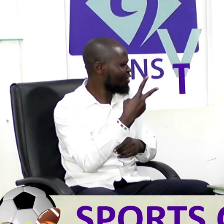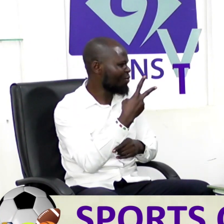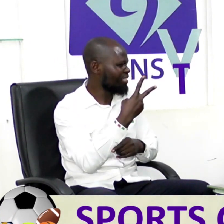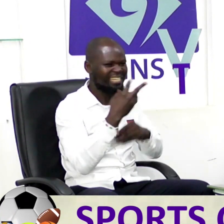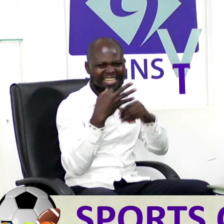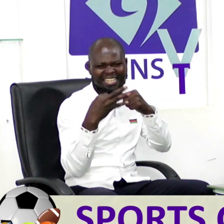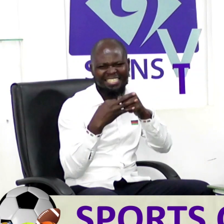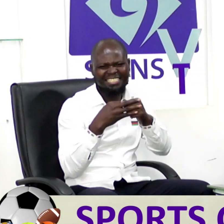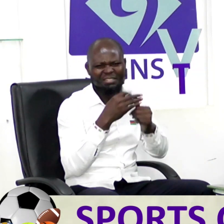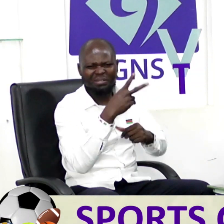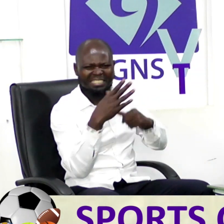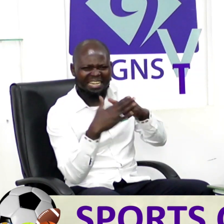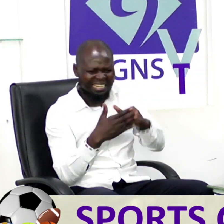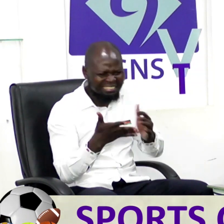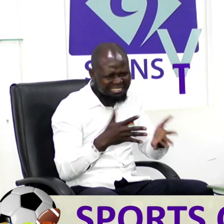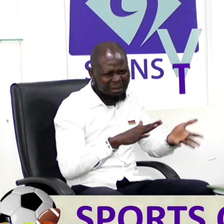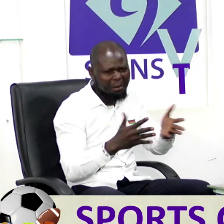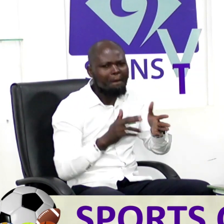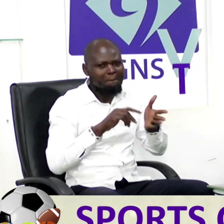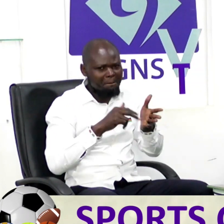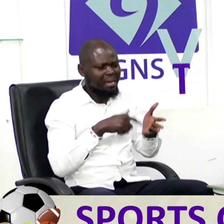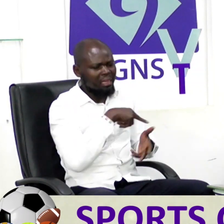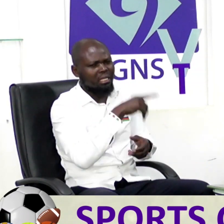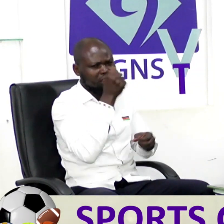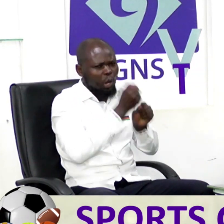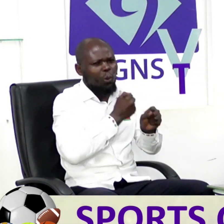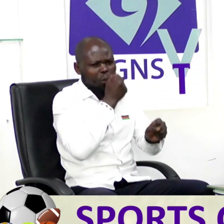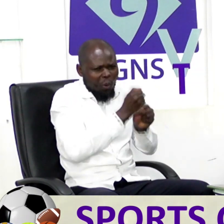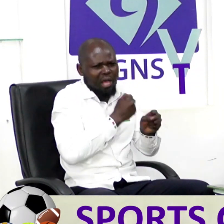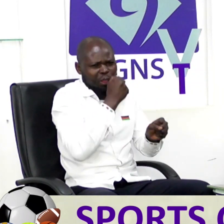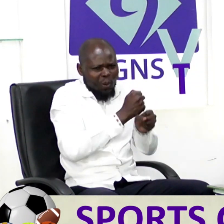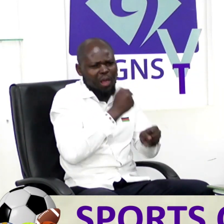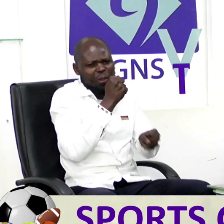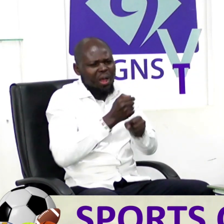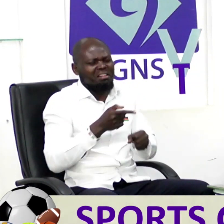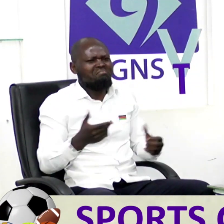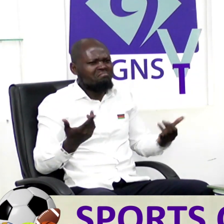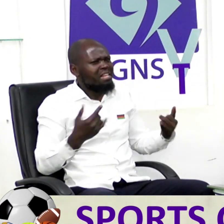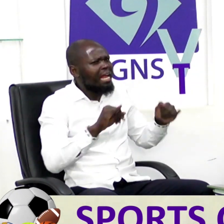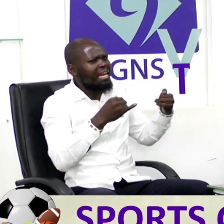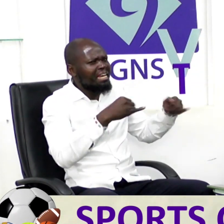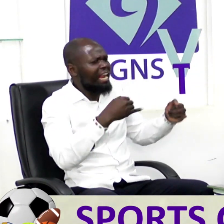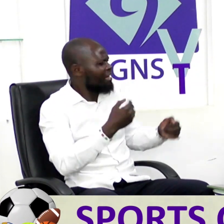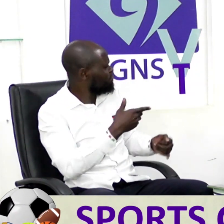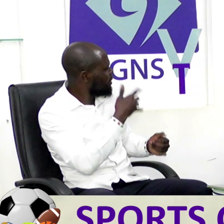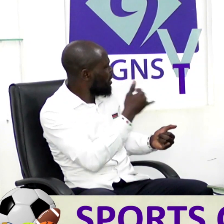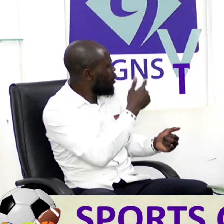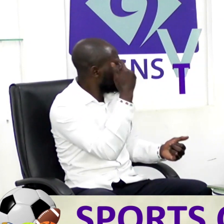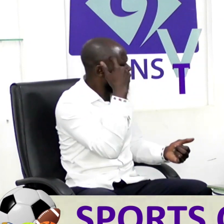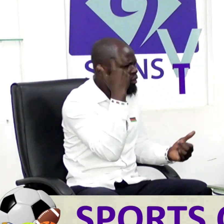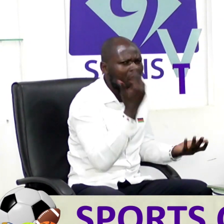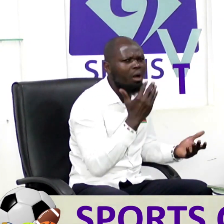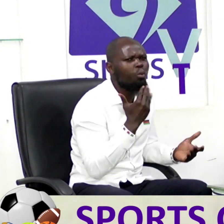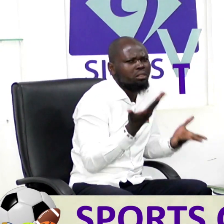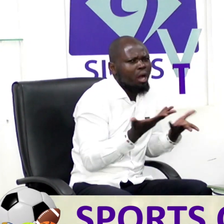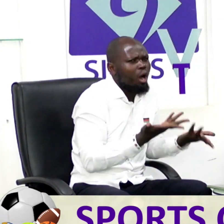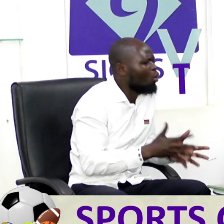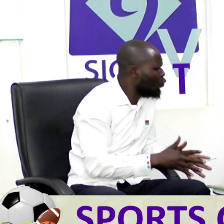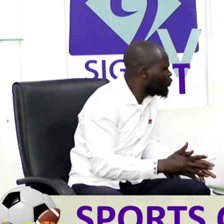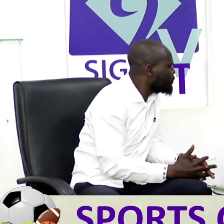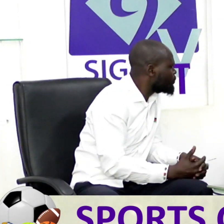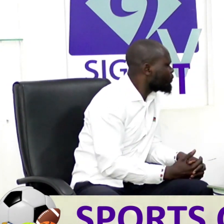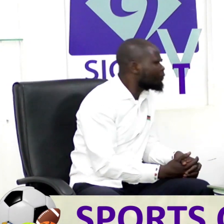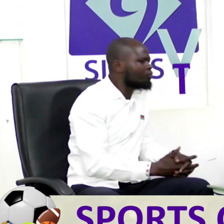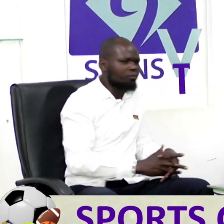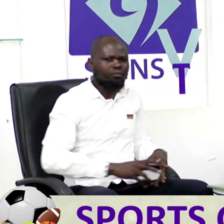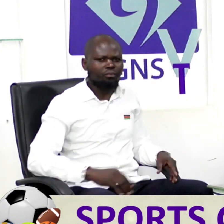to 33. Do you think from 28 to 33 that was really good? Their working has been really good. What do you